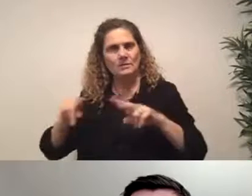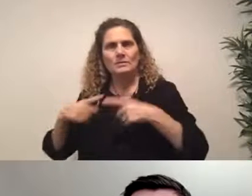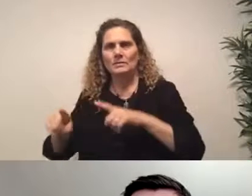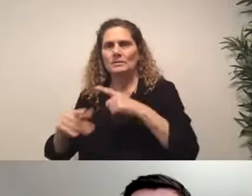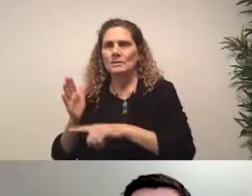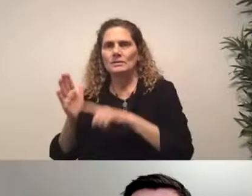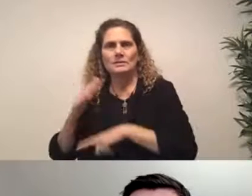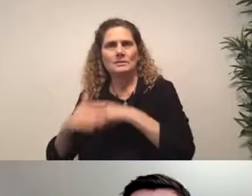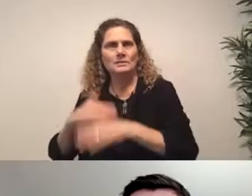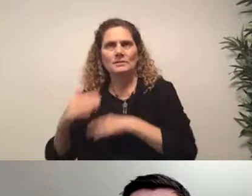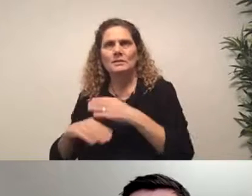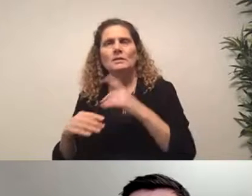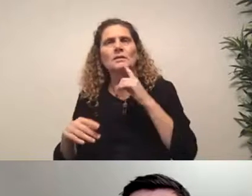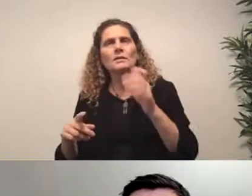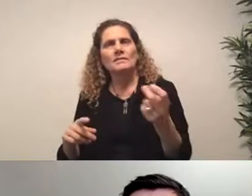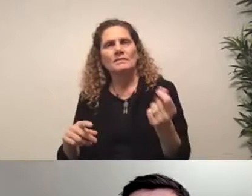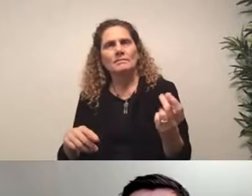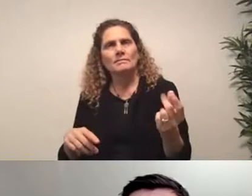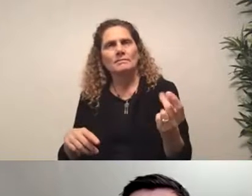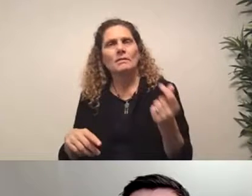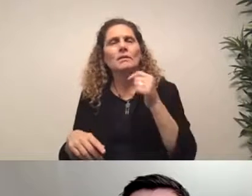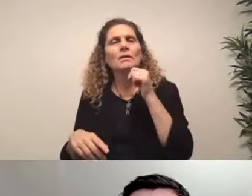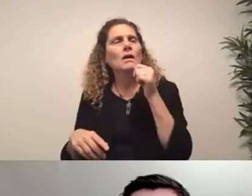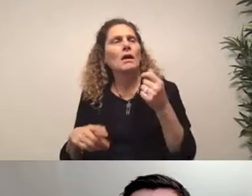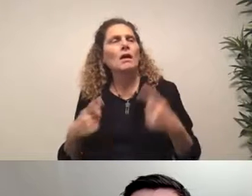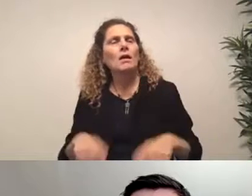Dr. Weston referred to.